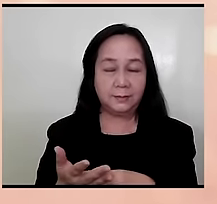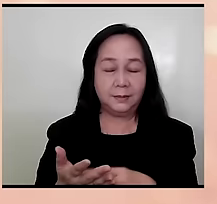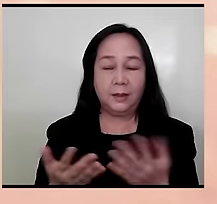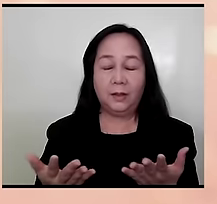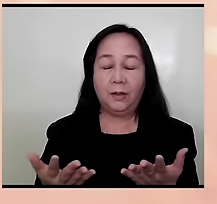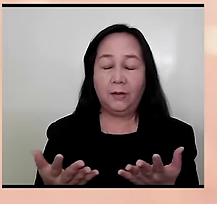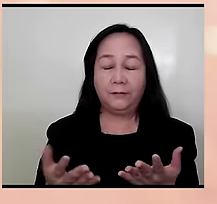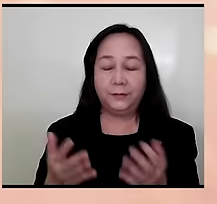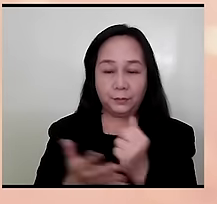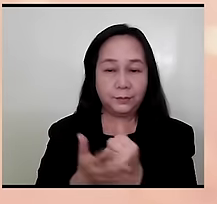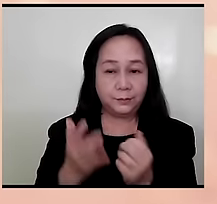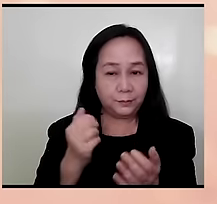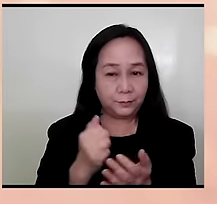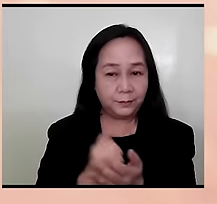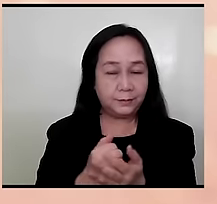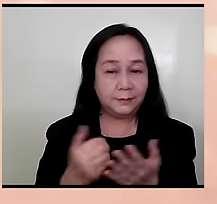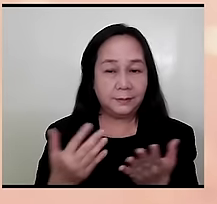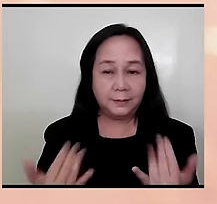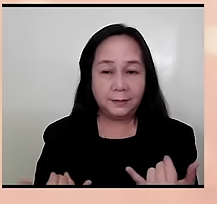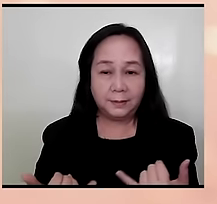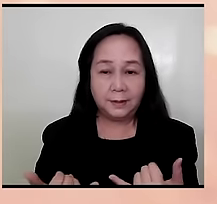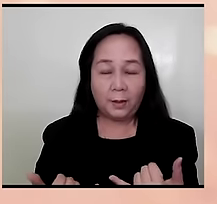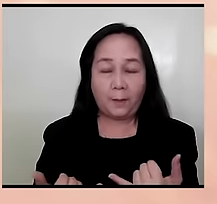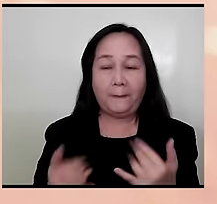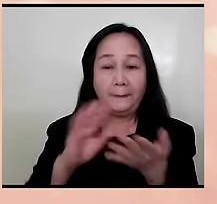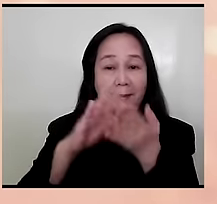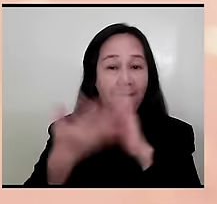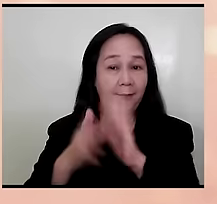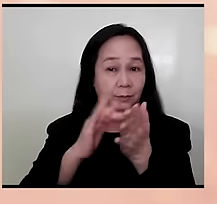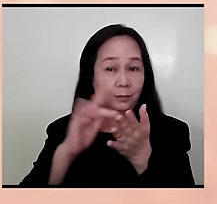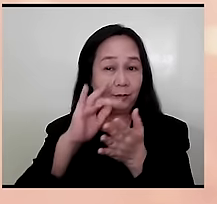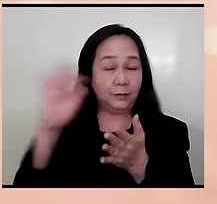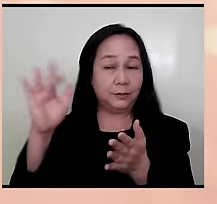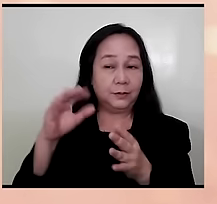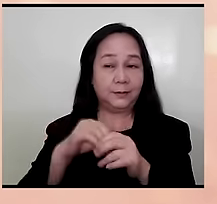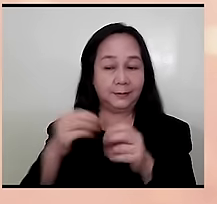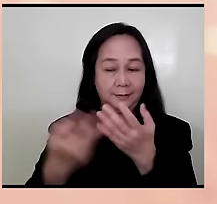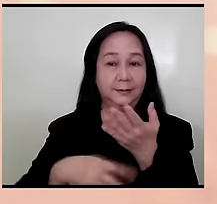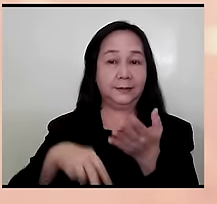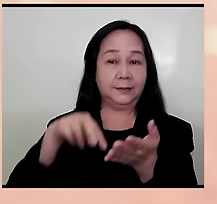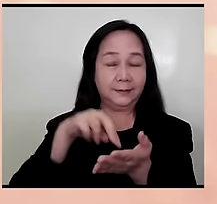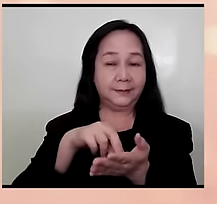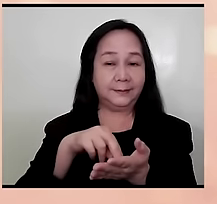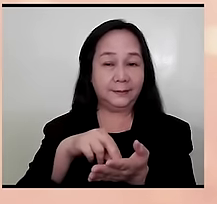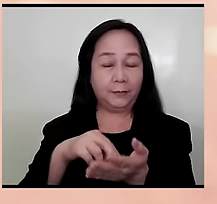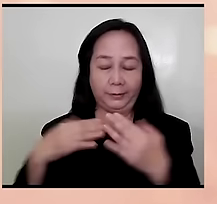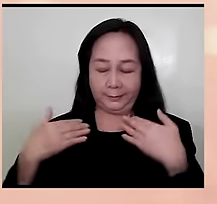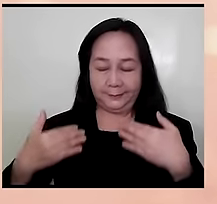one now made glorious in his risen body. That's a principle of